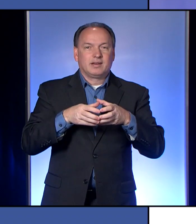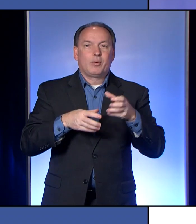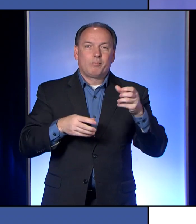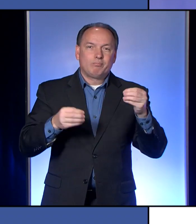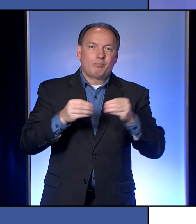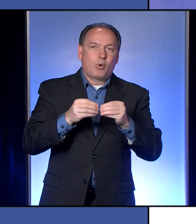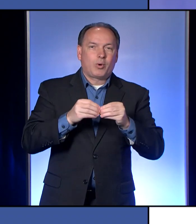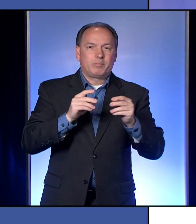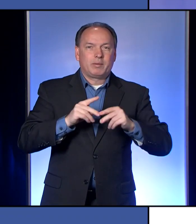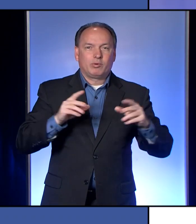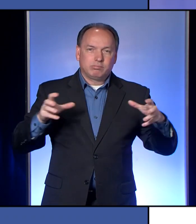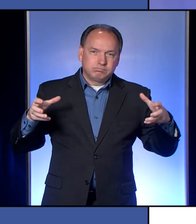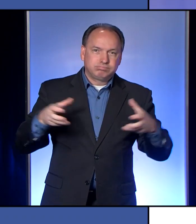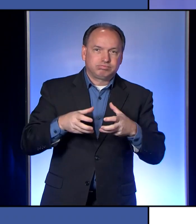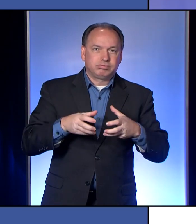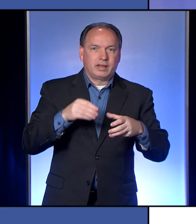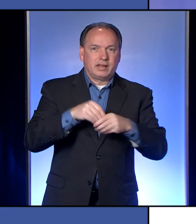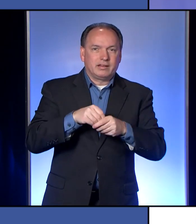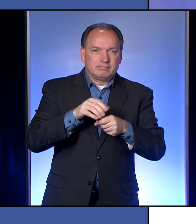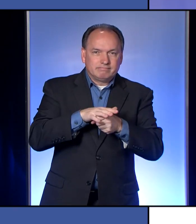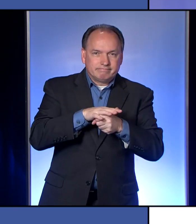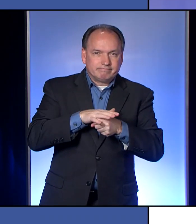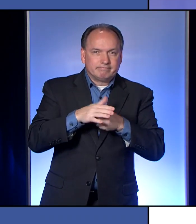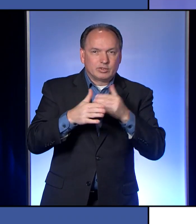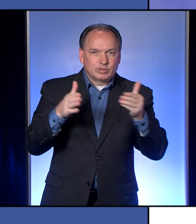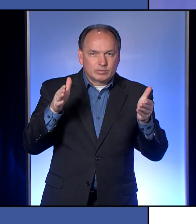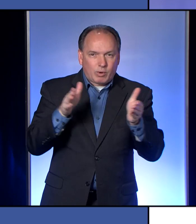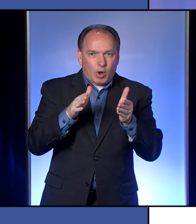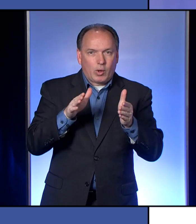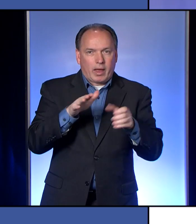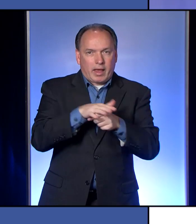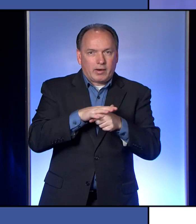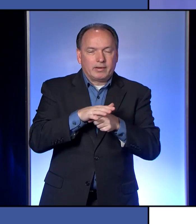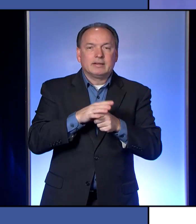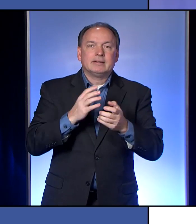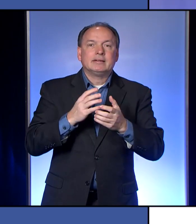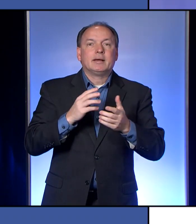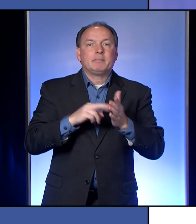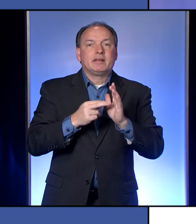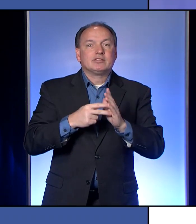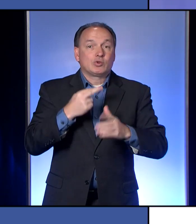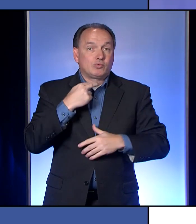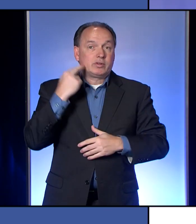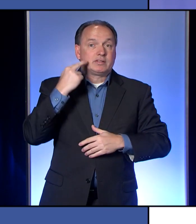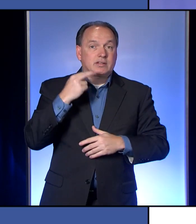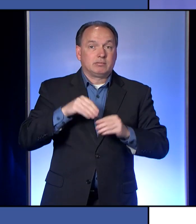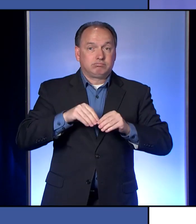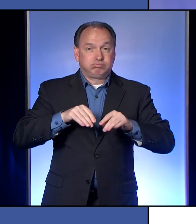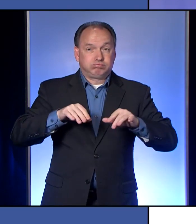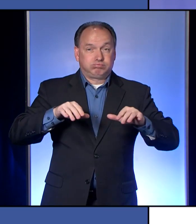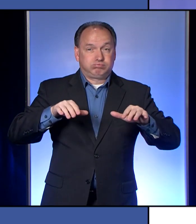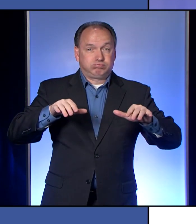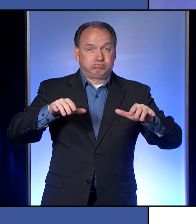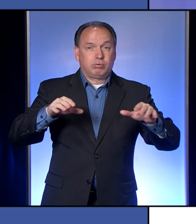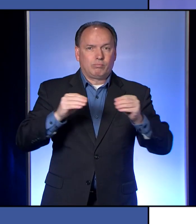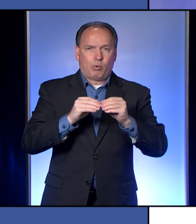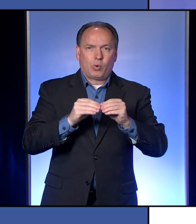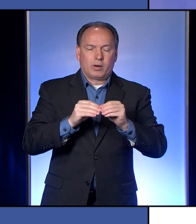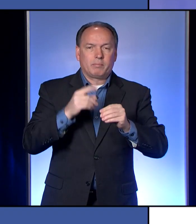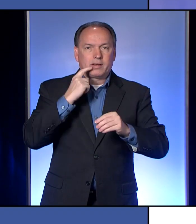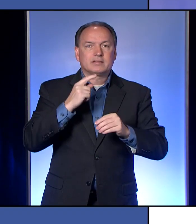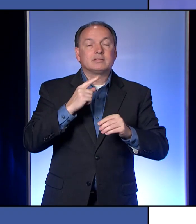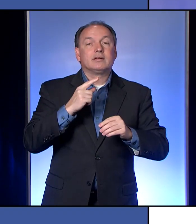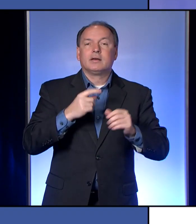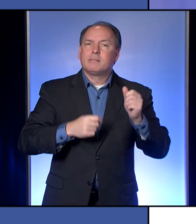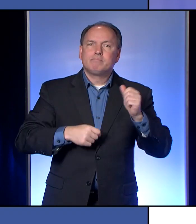are in a smaller area, the chance of it spreading back and forth, because mostly it passes